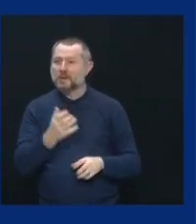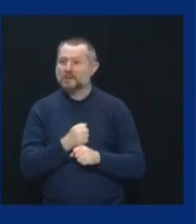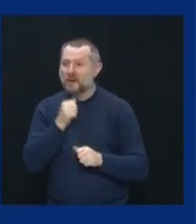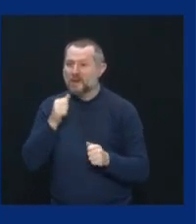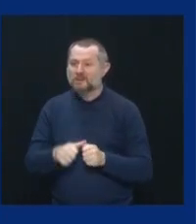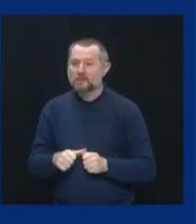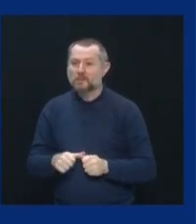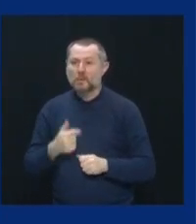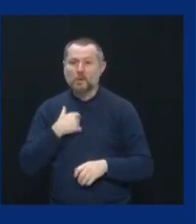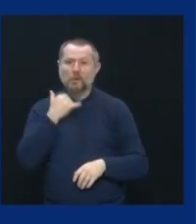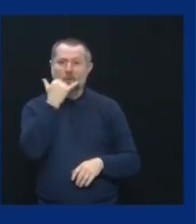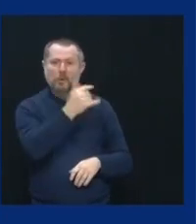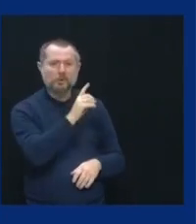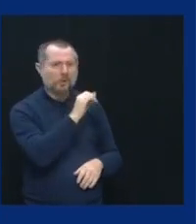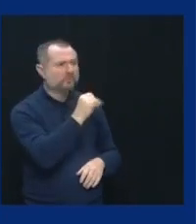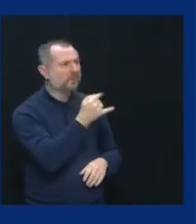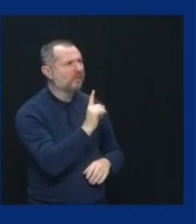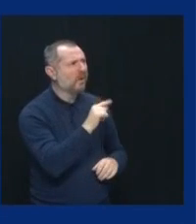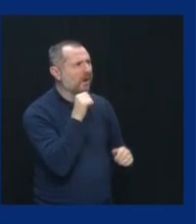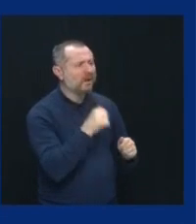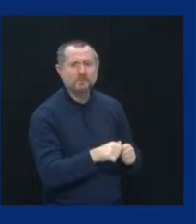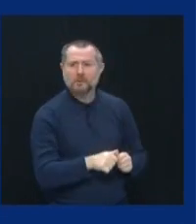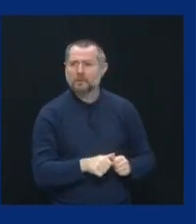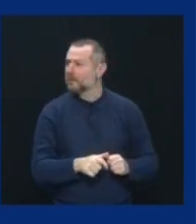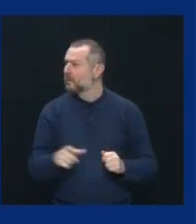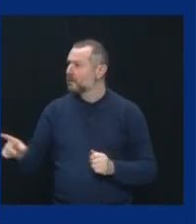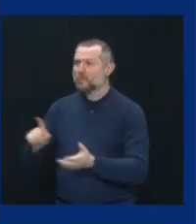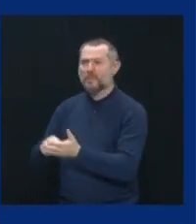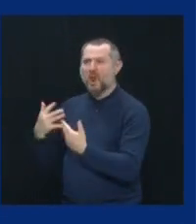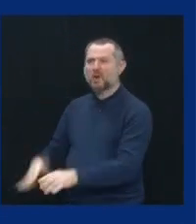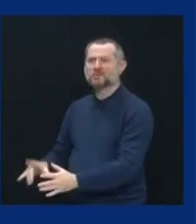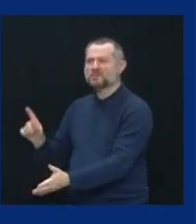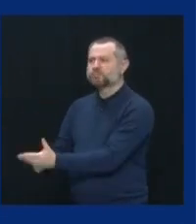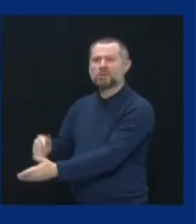Justice and ask for a letter. So that was in the newspaper.